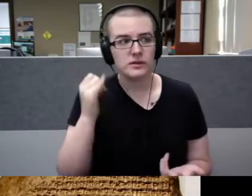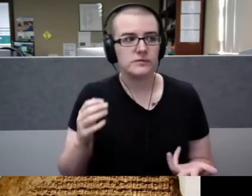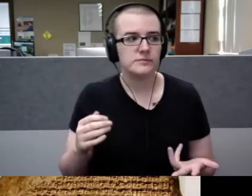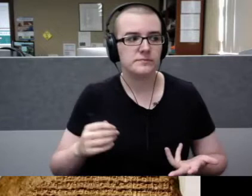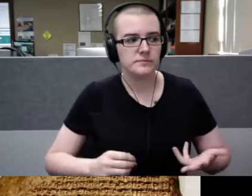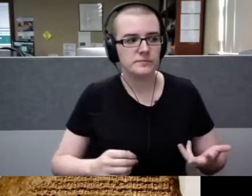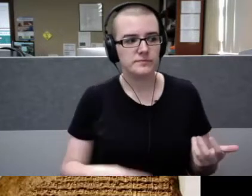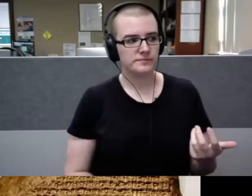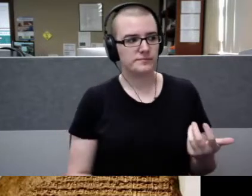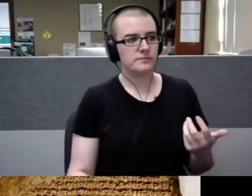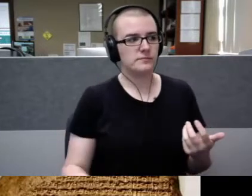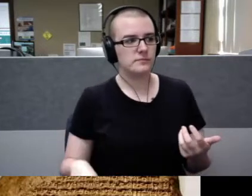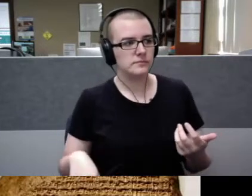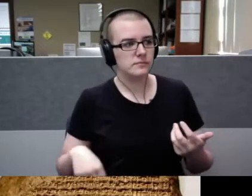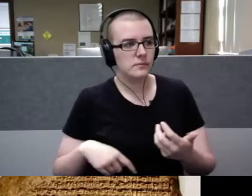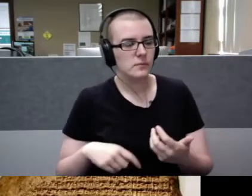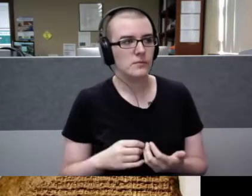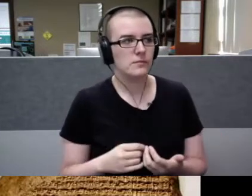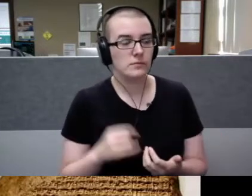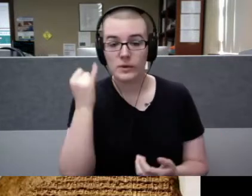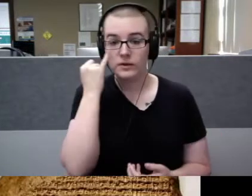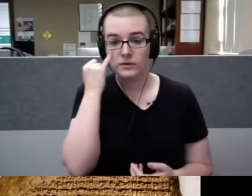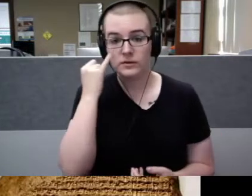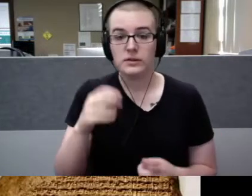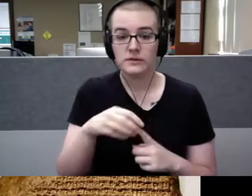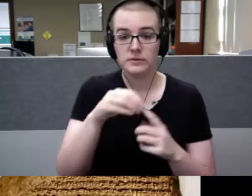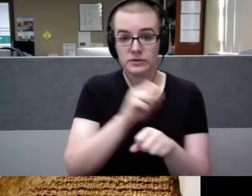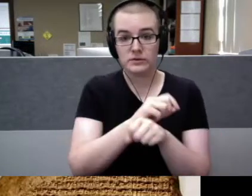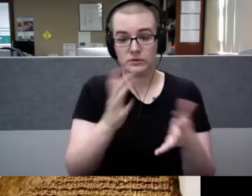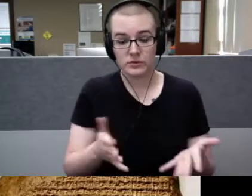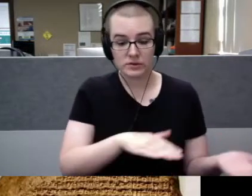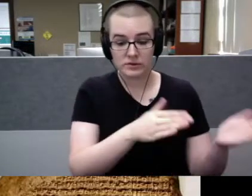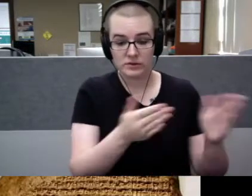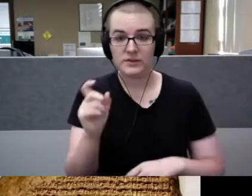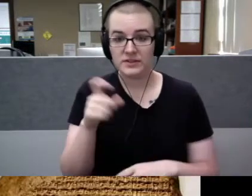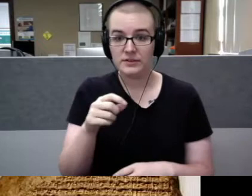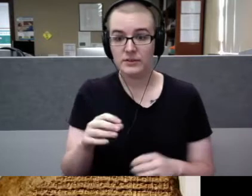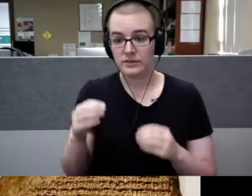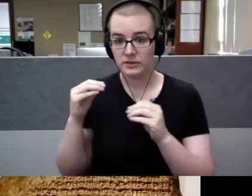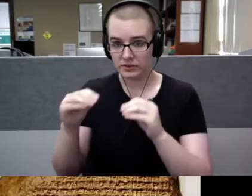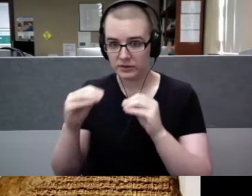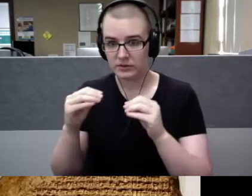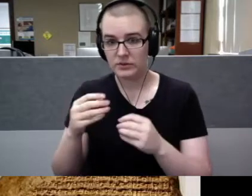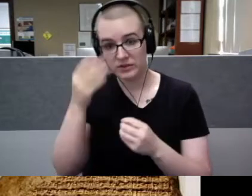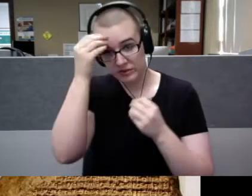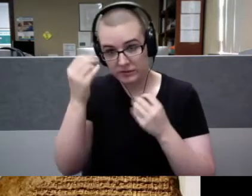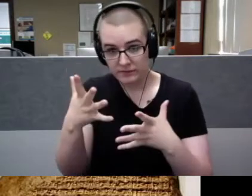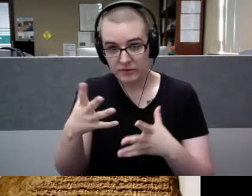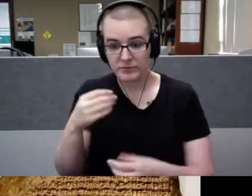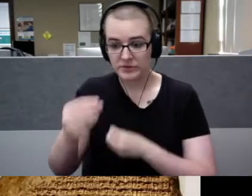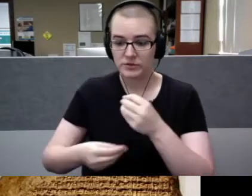the specialized masters will eventually go and die, and that knowledge needs to be passed on, and not just passed on, but built